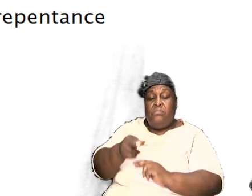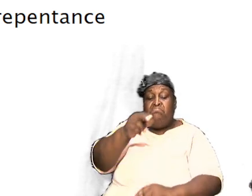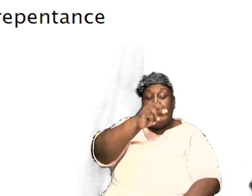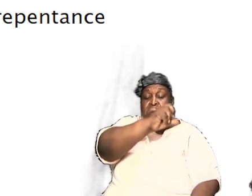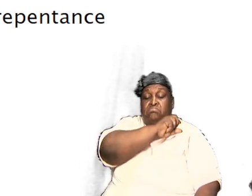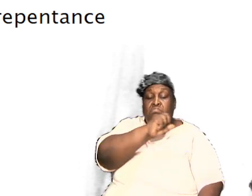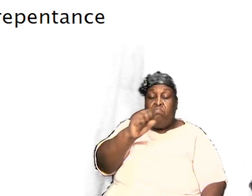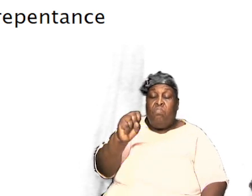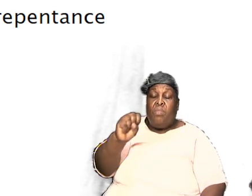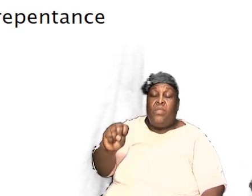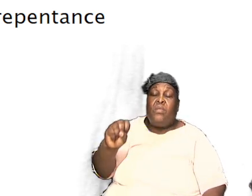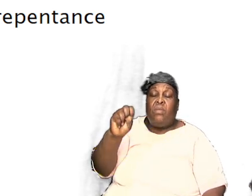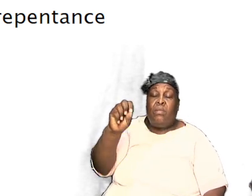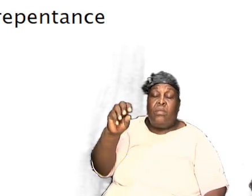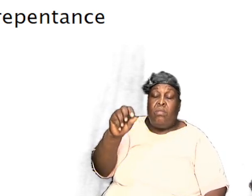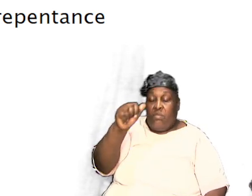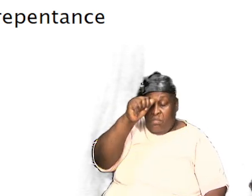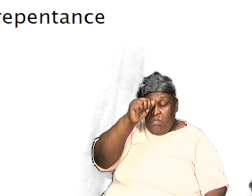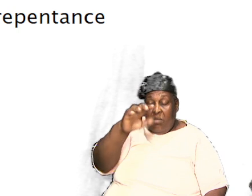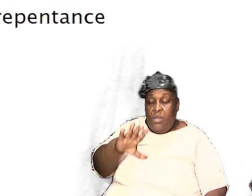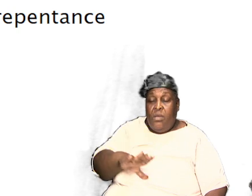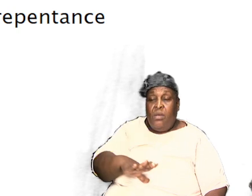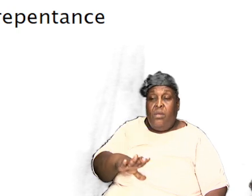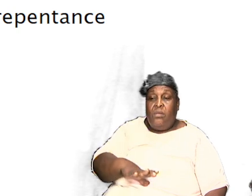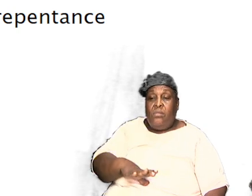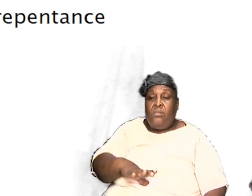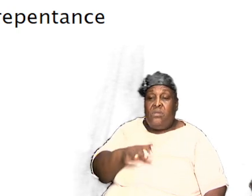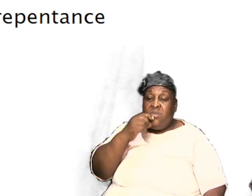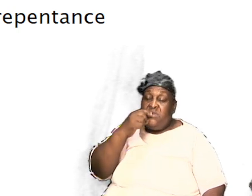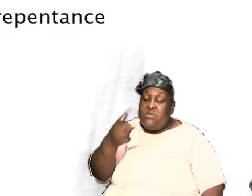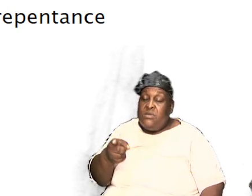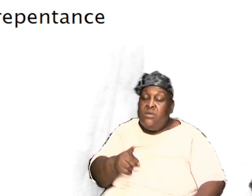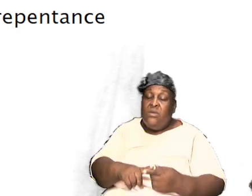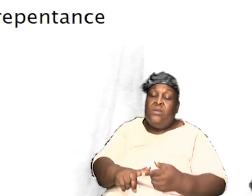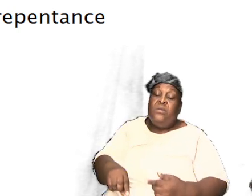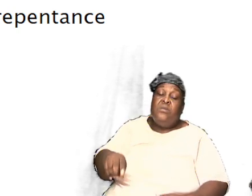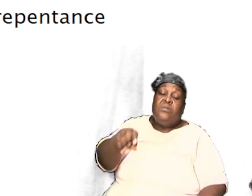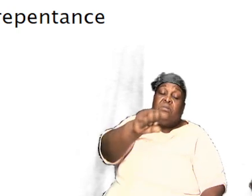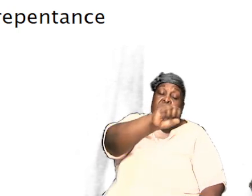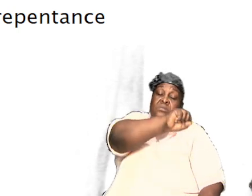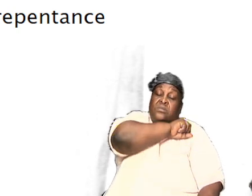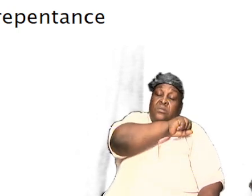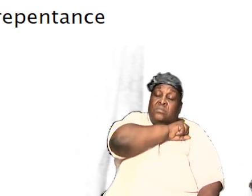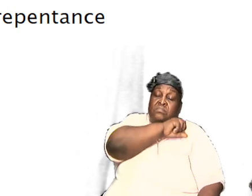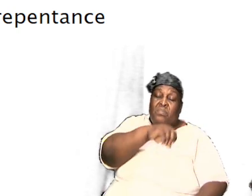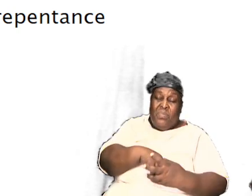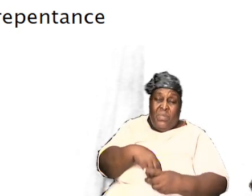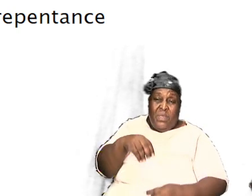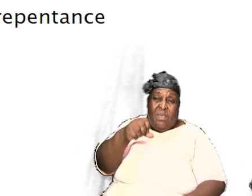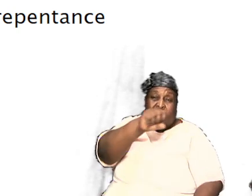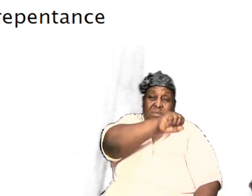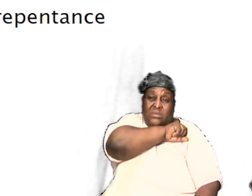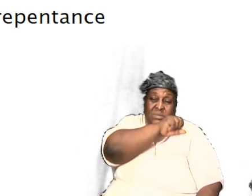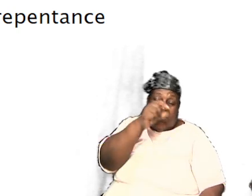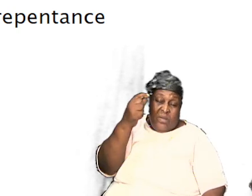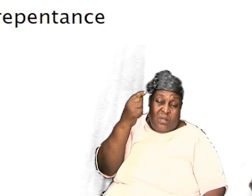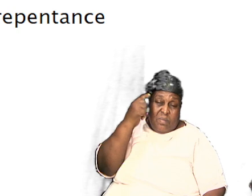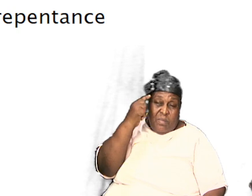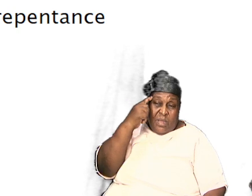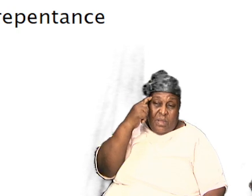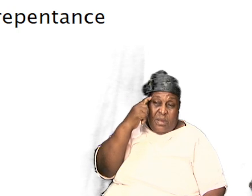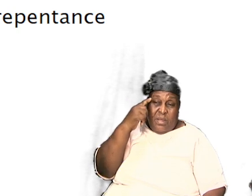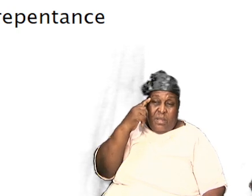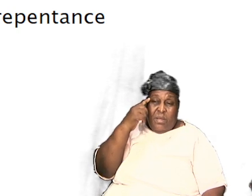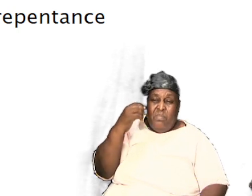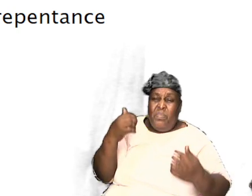Samuel reveals something to him. But in his mind, he said that God not picked